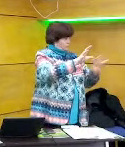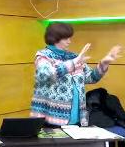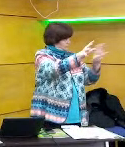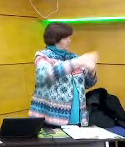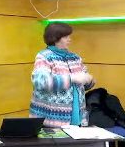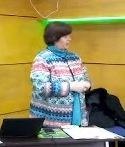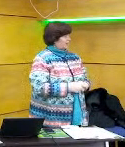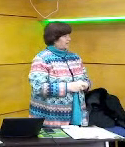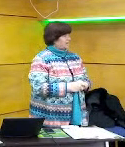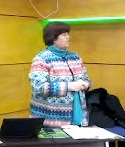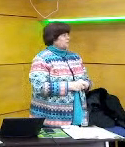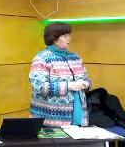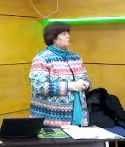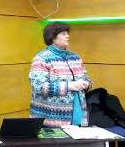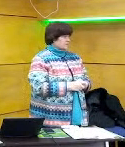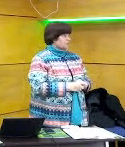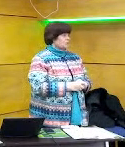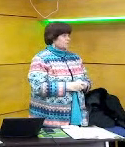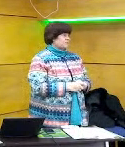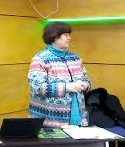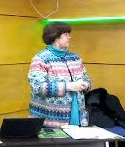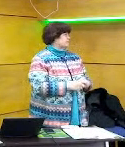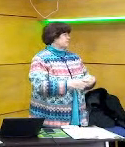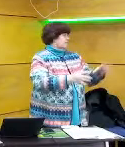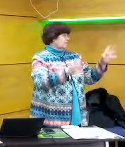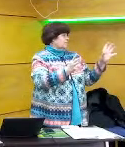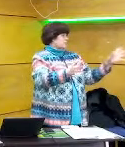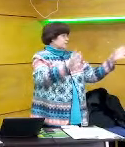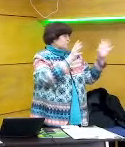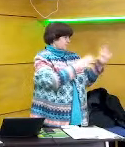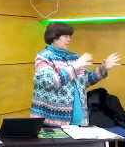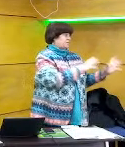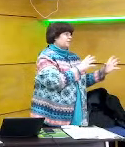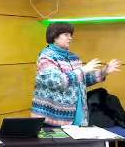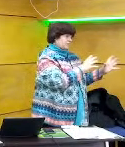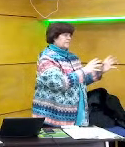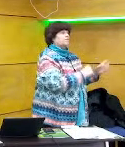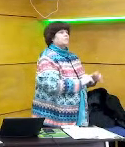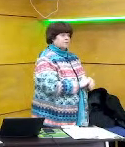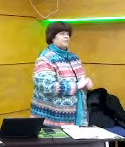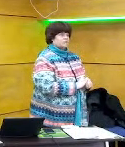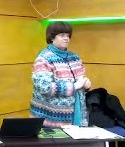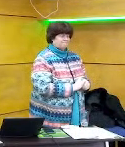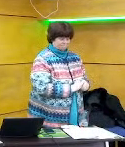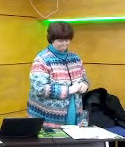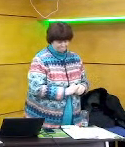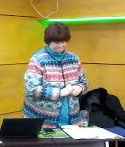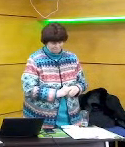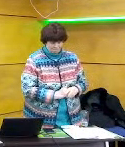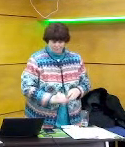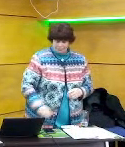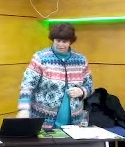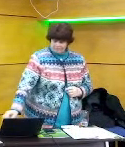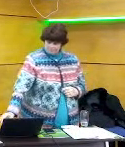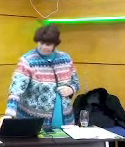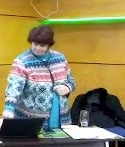to you and knows the circumstances of the schools down here in the southern region.